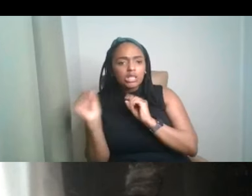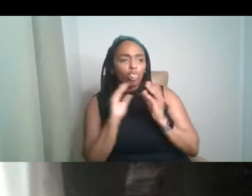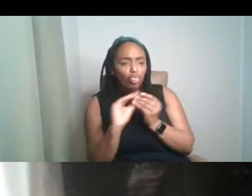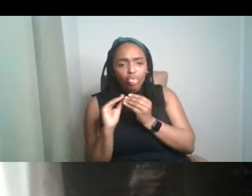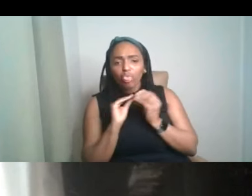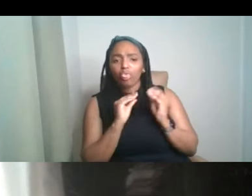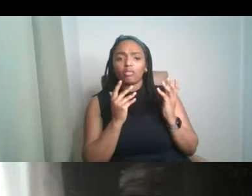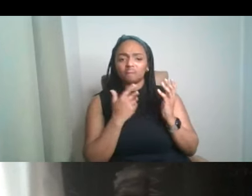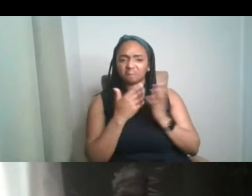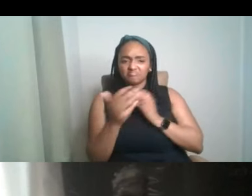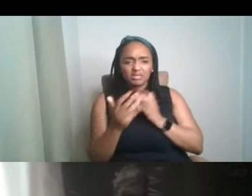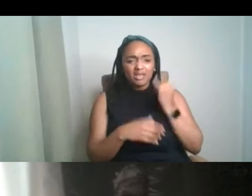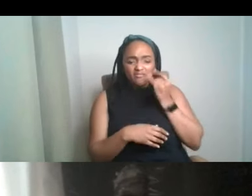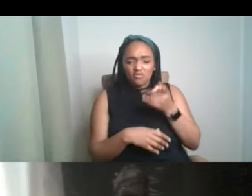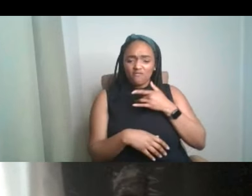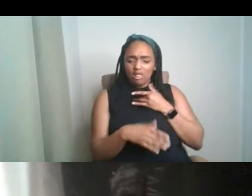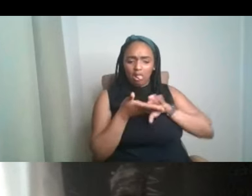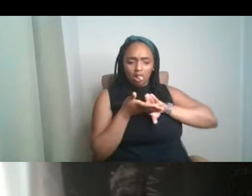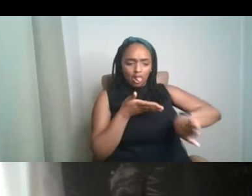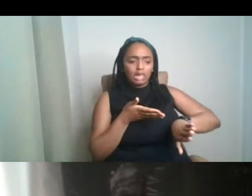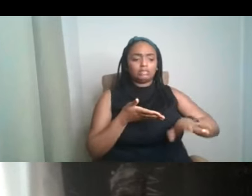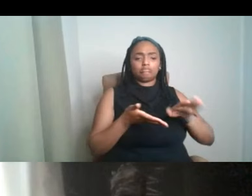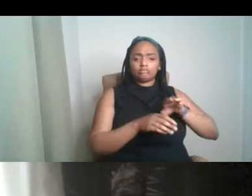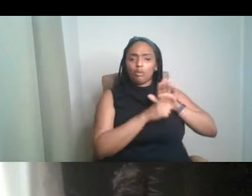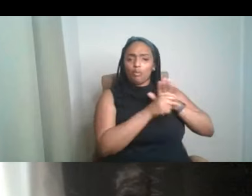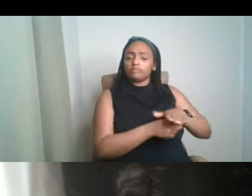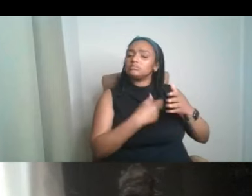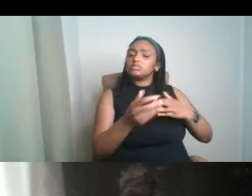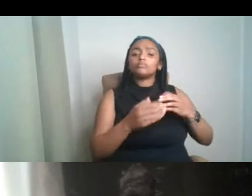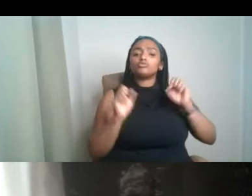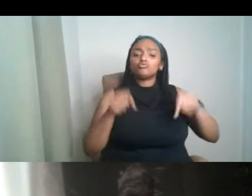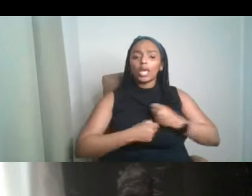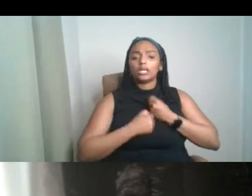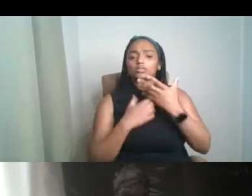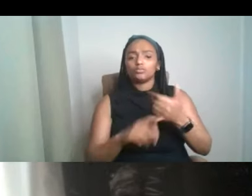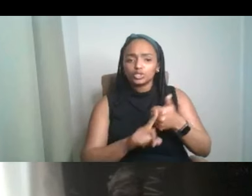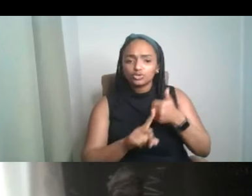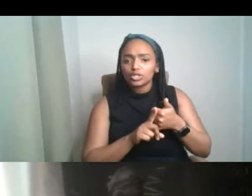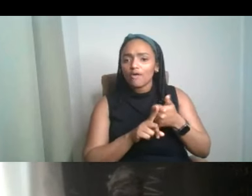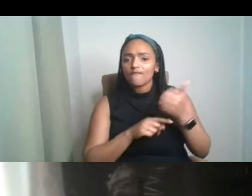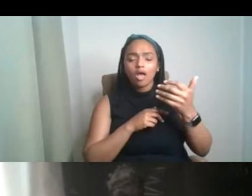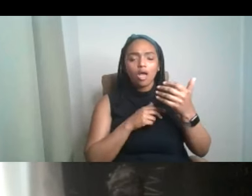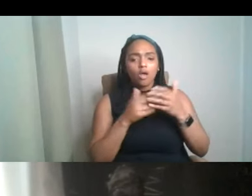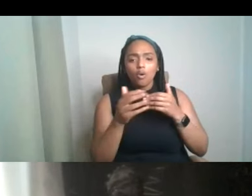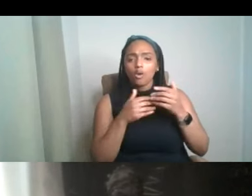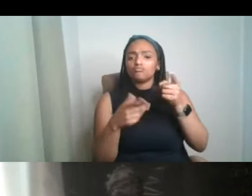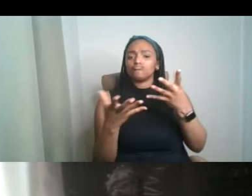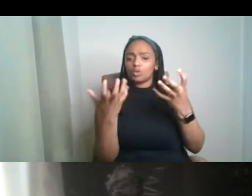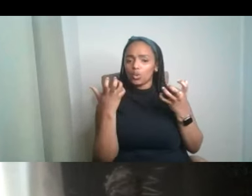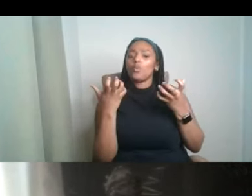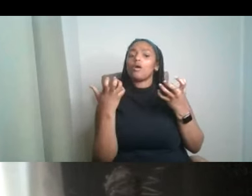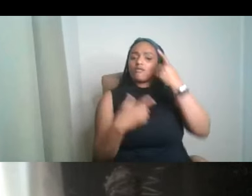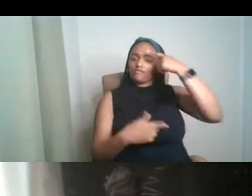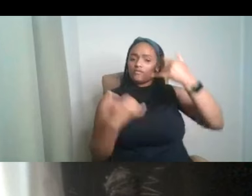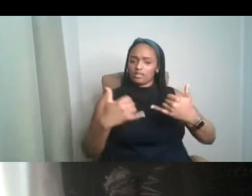actually are in the space. It really doesn't matter. And just always just express whatever it is that you want to express for this show, because it's